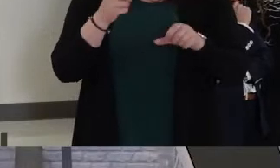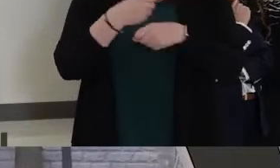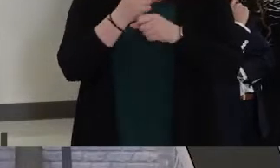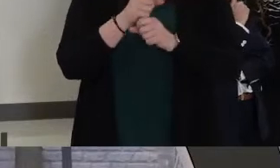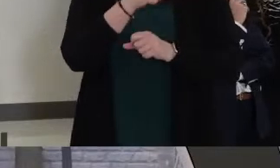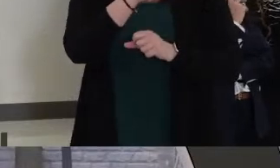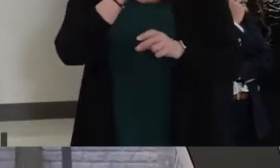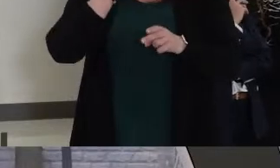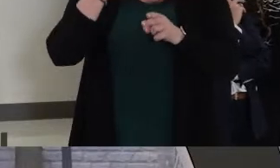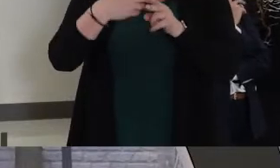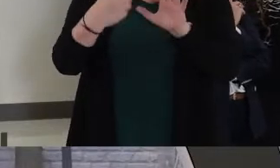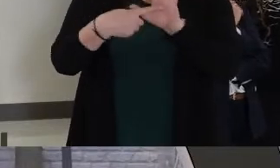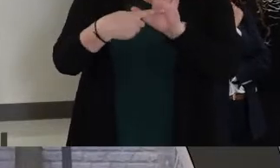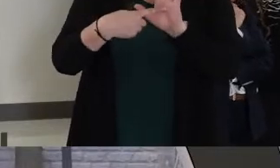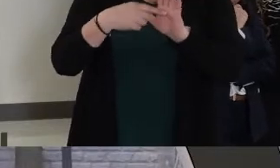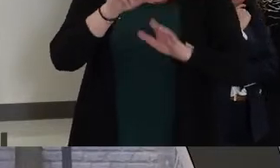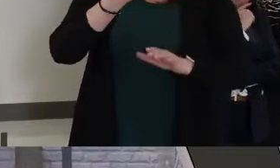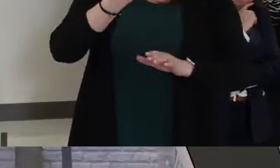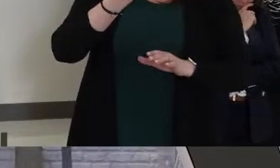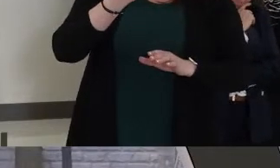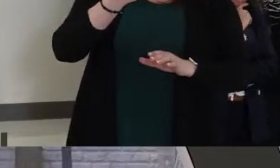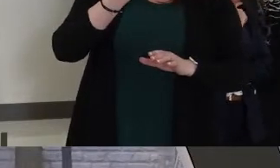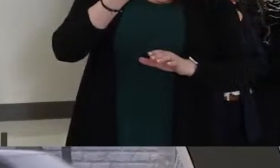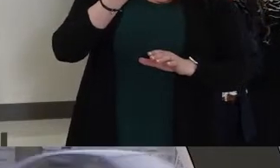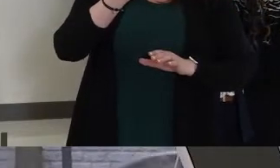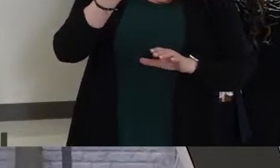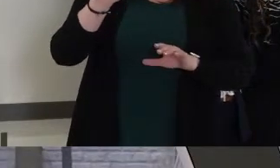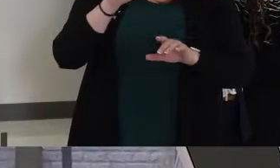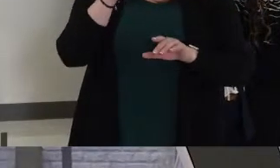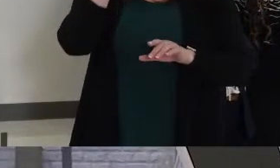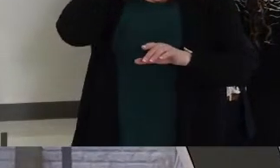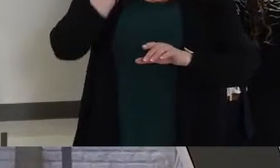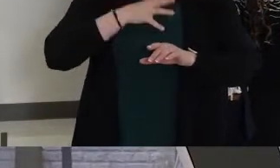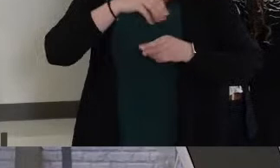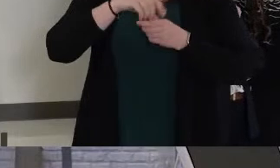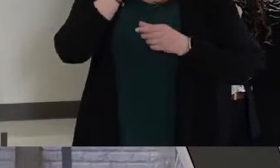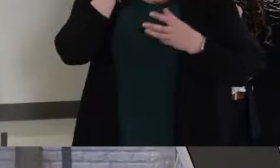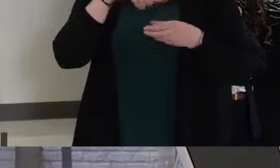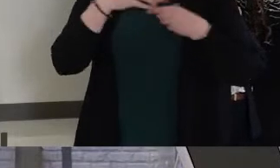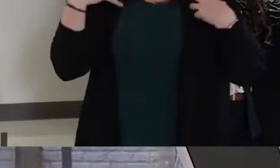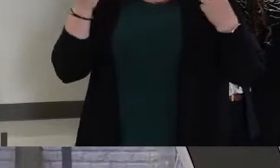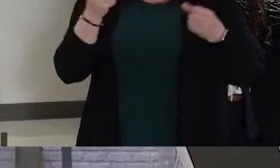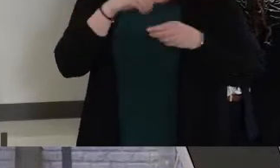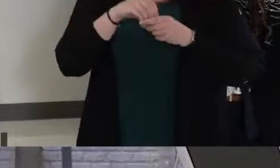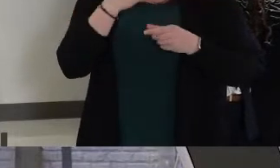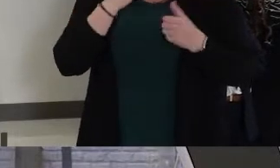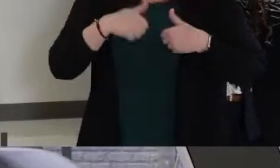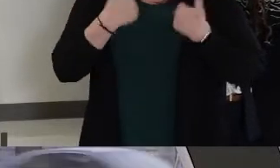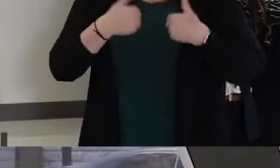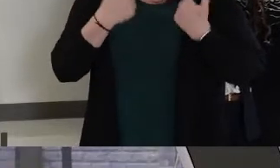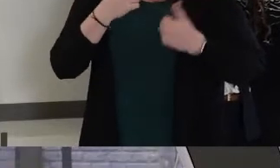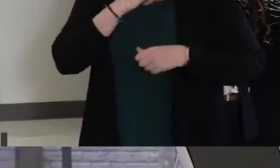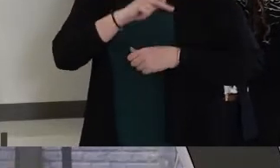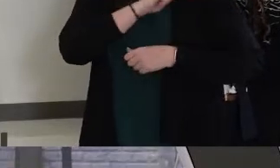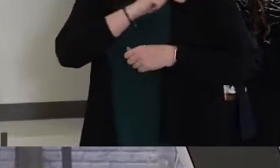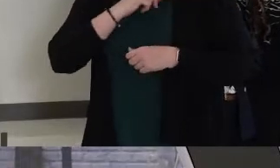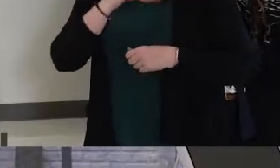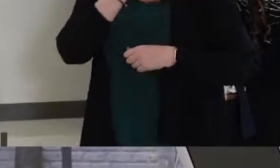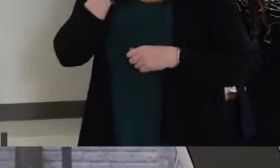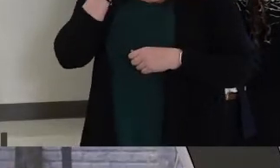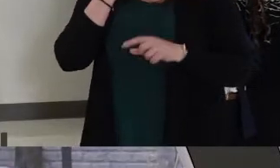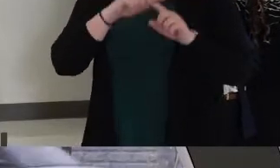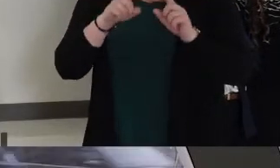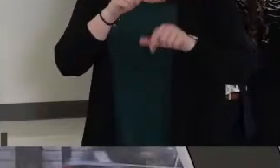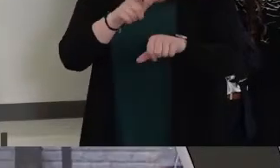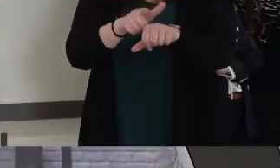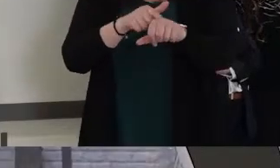mentioned the example, the anecdote of the man who is in recovery and surviving from fentanyl addiction. But do we know what the